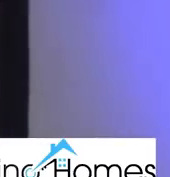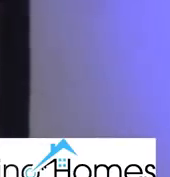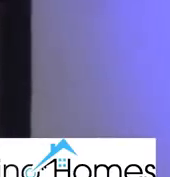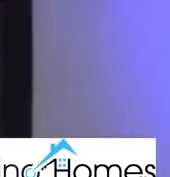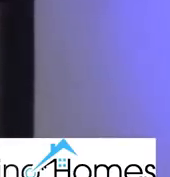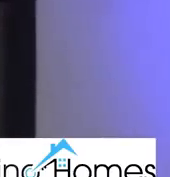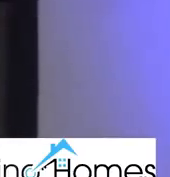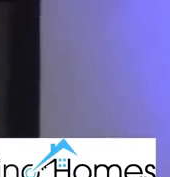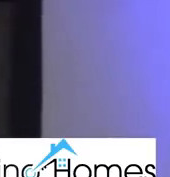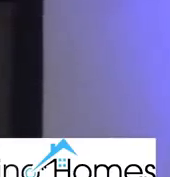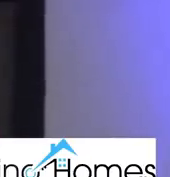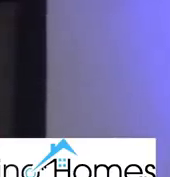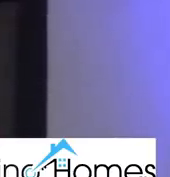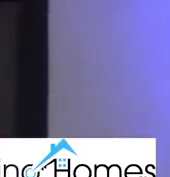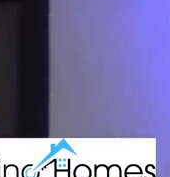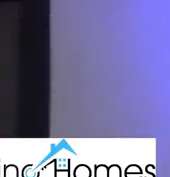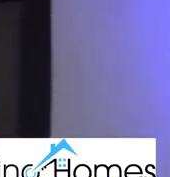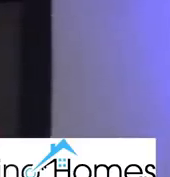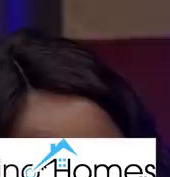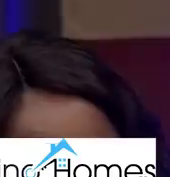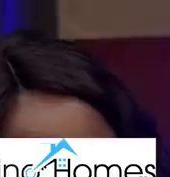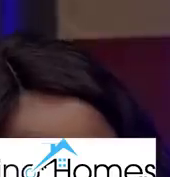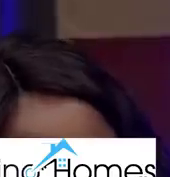Anthony Nyang to vacate her apartment.